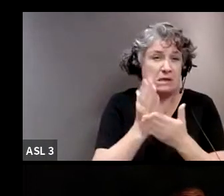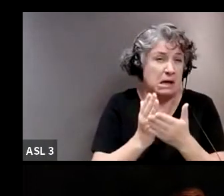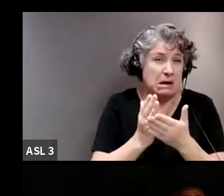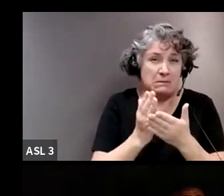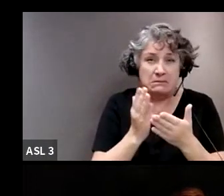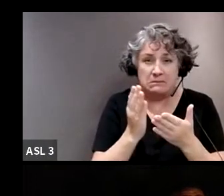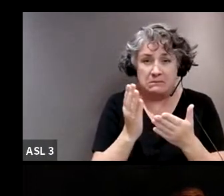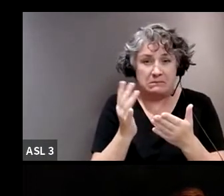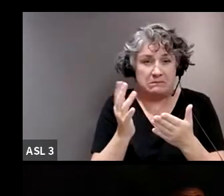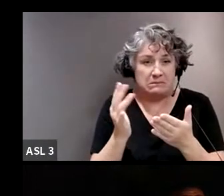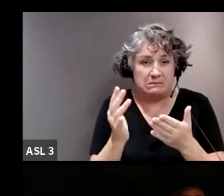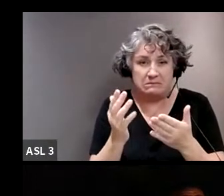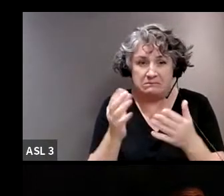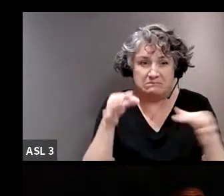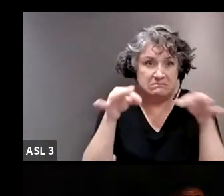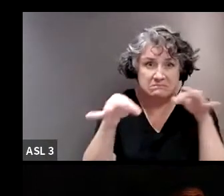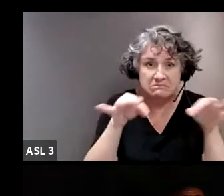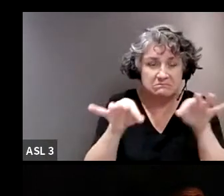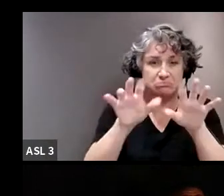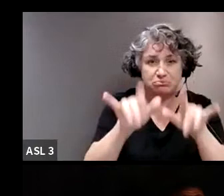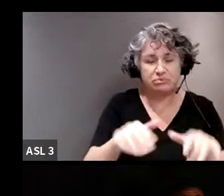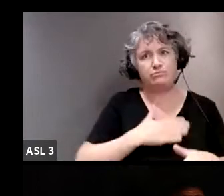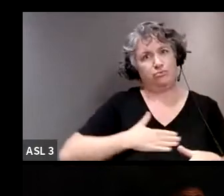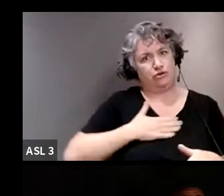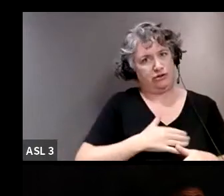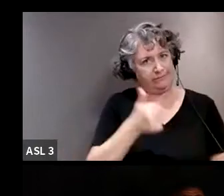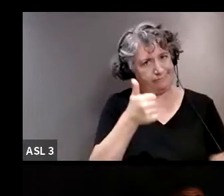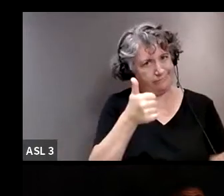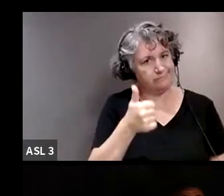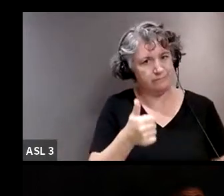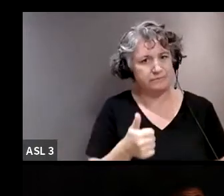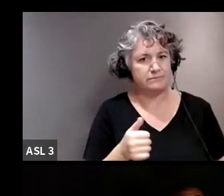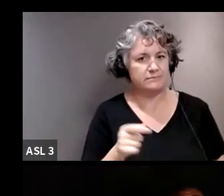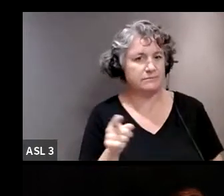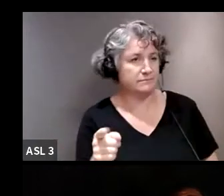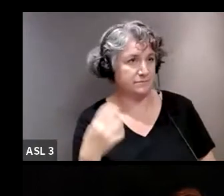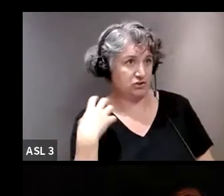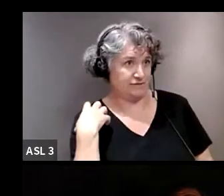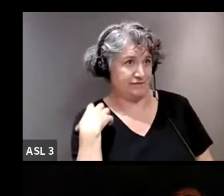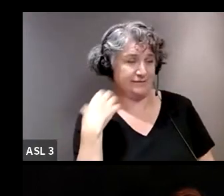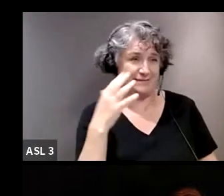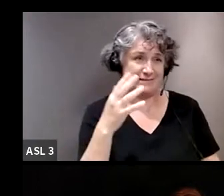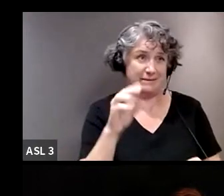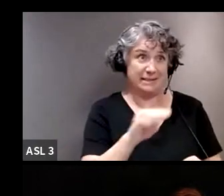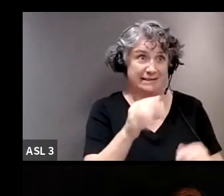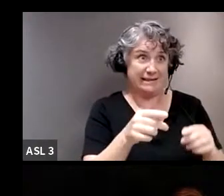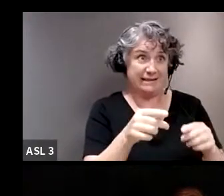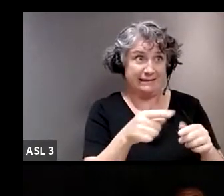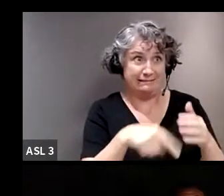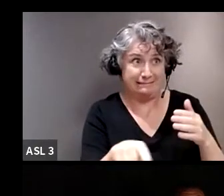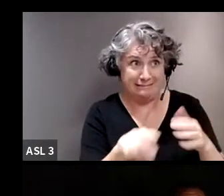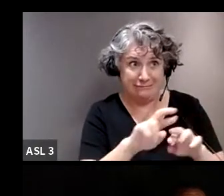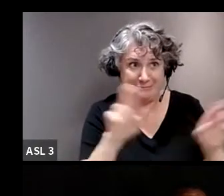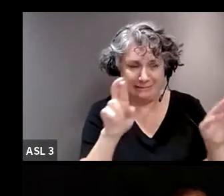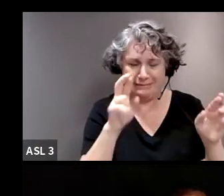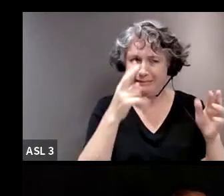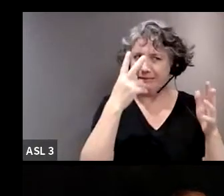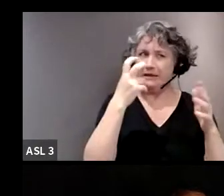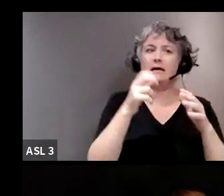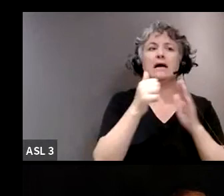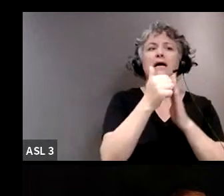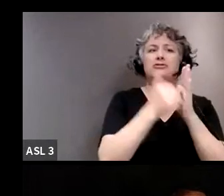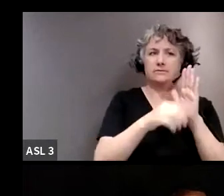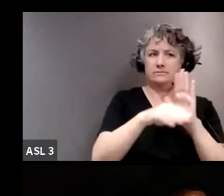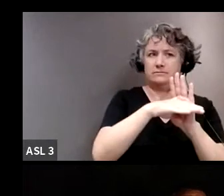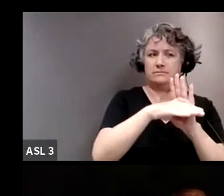fashion it would be uh much appreciated that may take a little longer than the monday promise but that definitely should be on the agenda for going forward